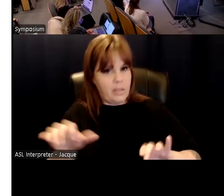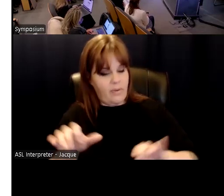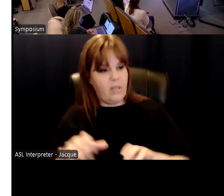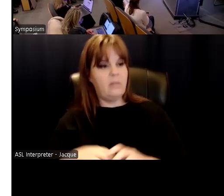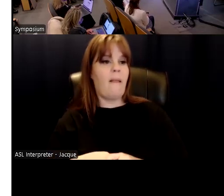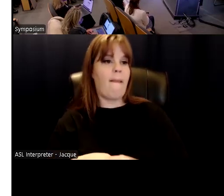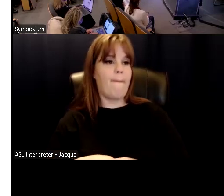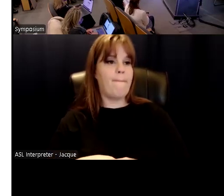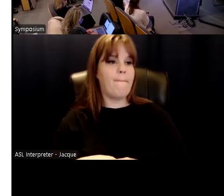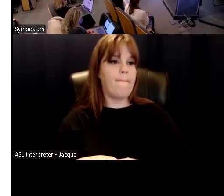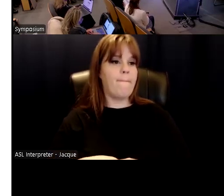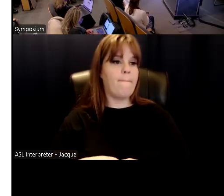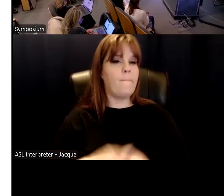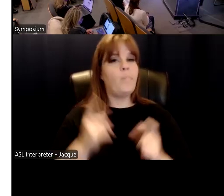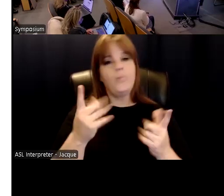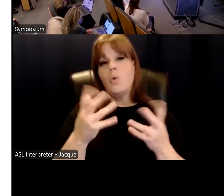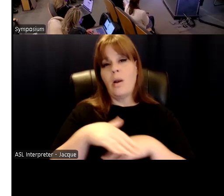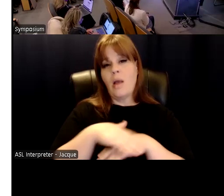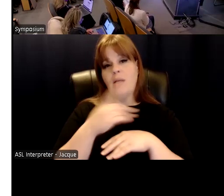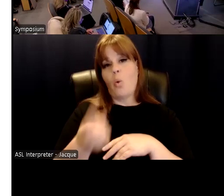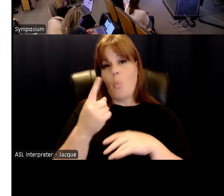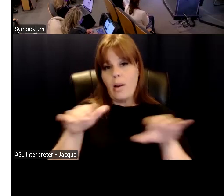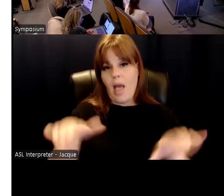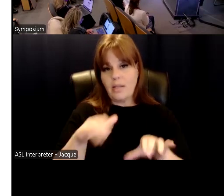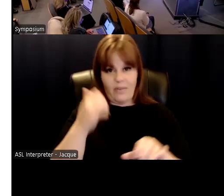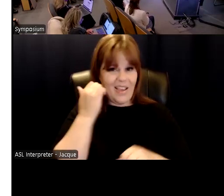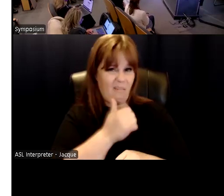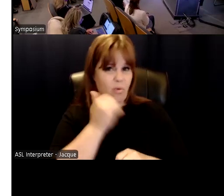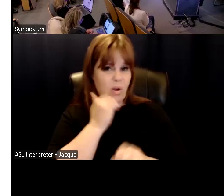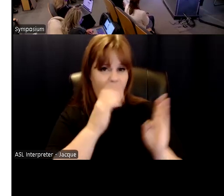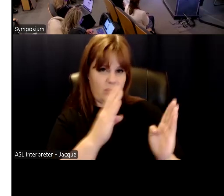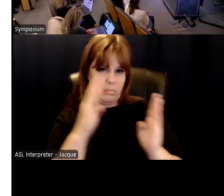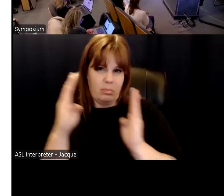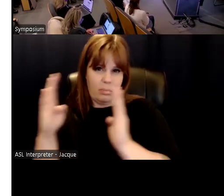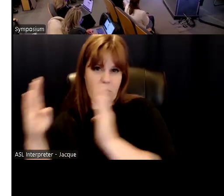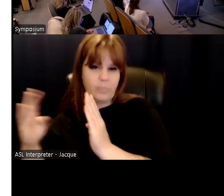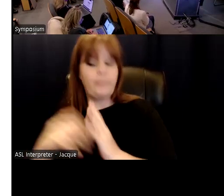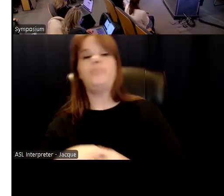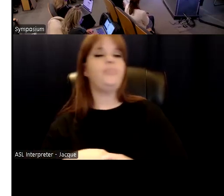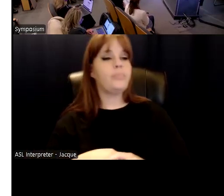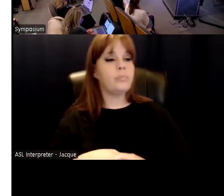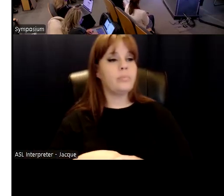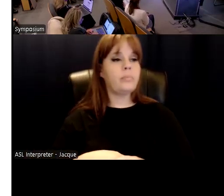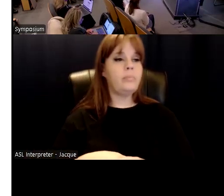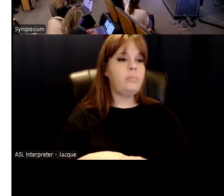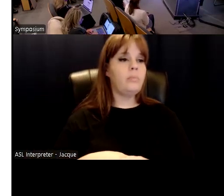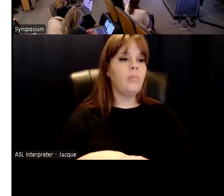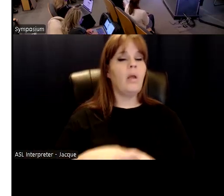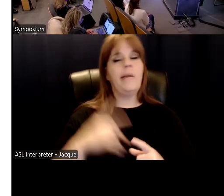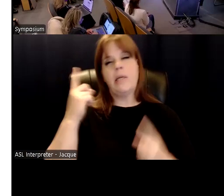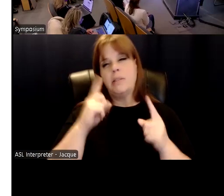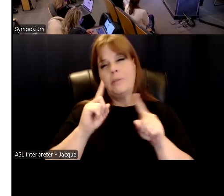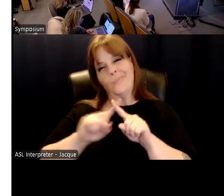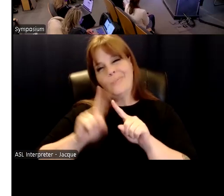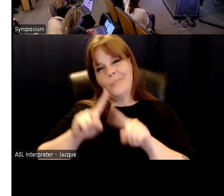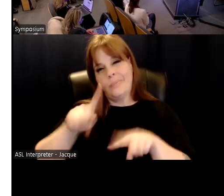at least one activity a day. And consider including a variety of different types of activities like we talked